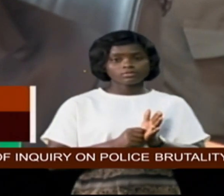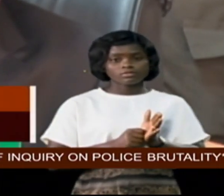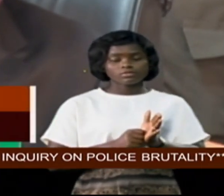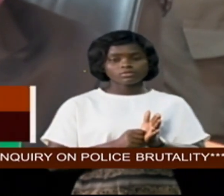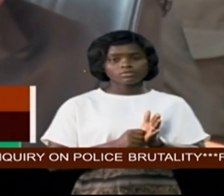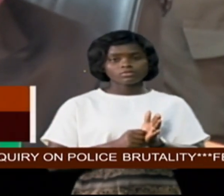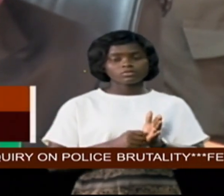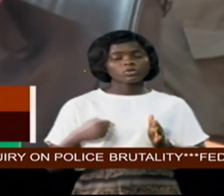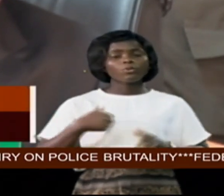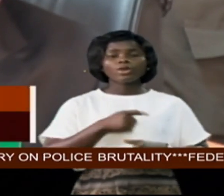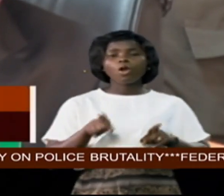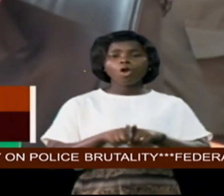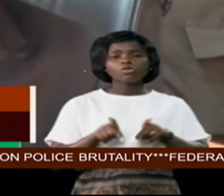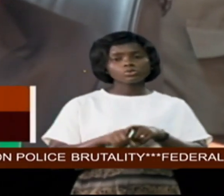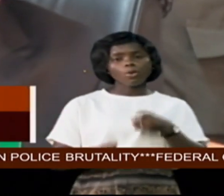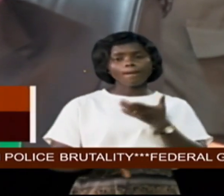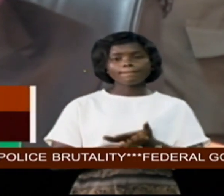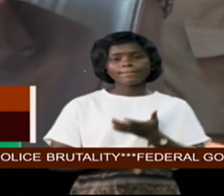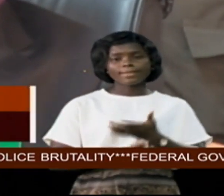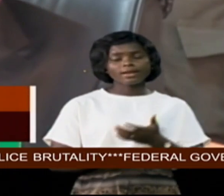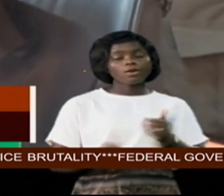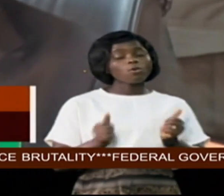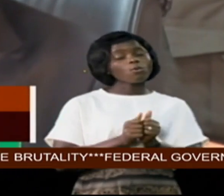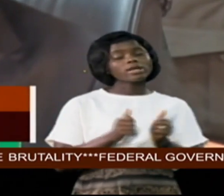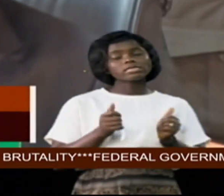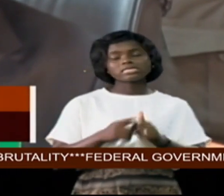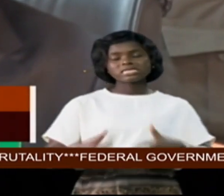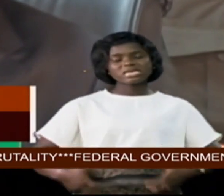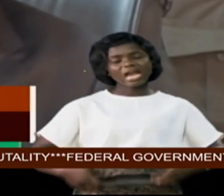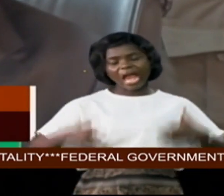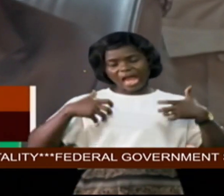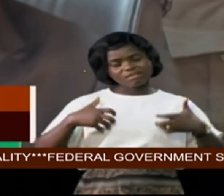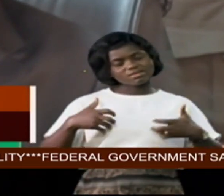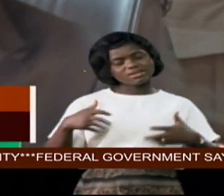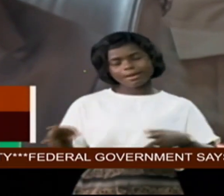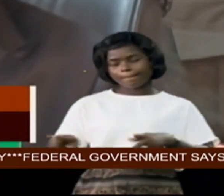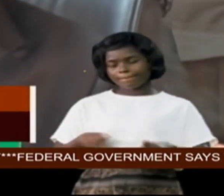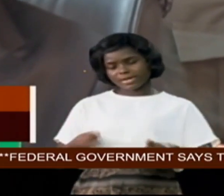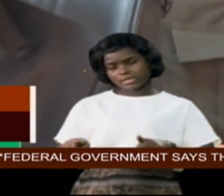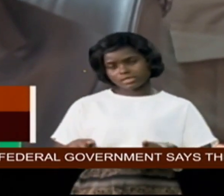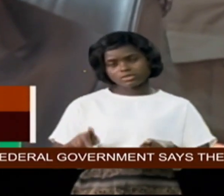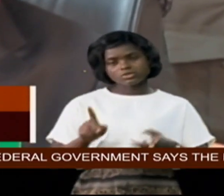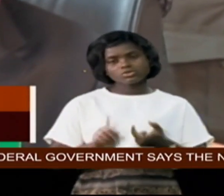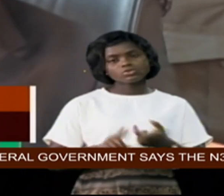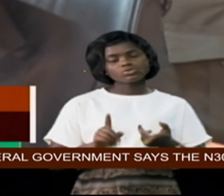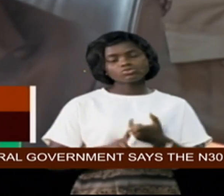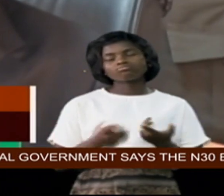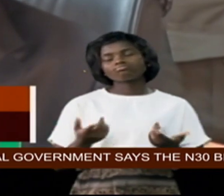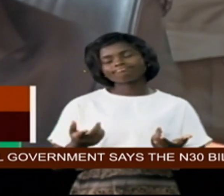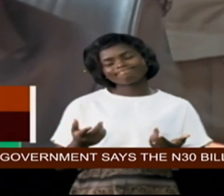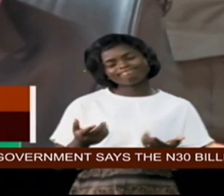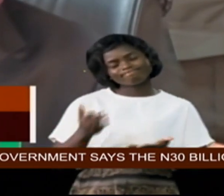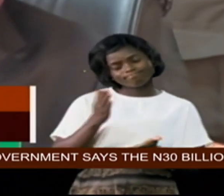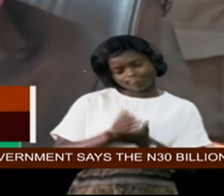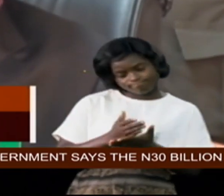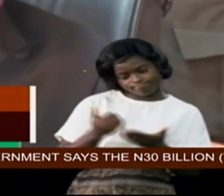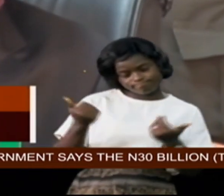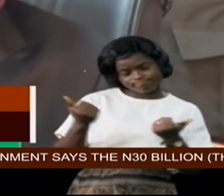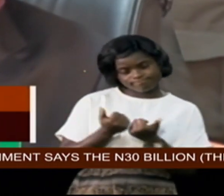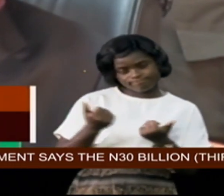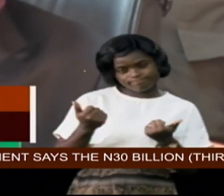We also plead with aggrieved parties to sheet their words short.